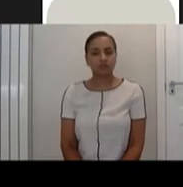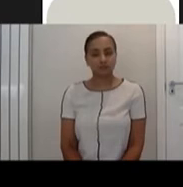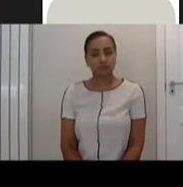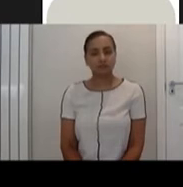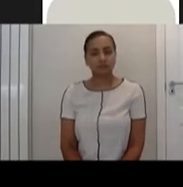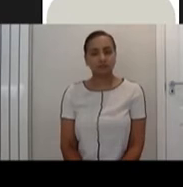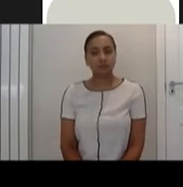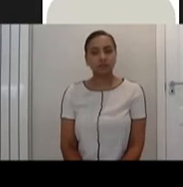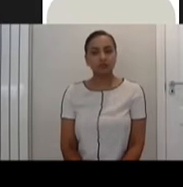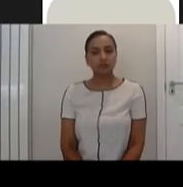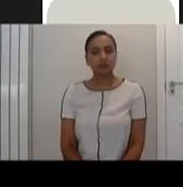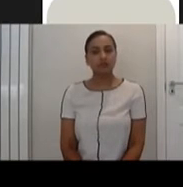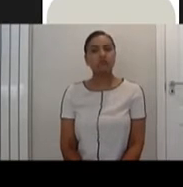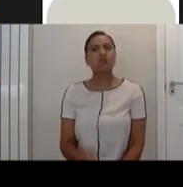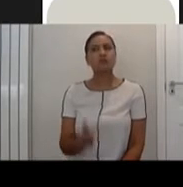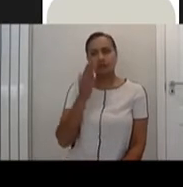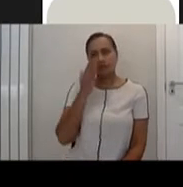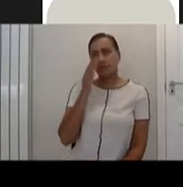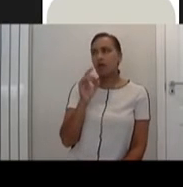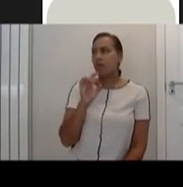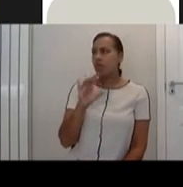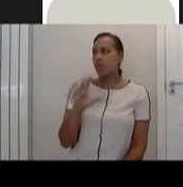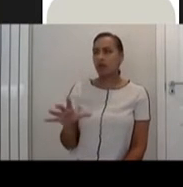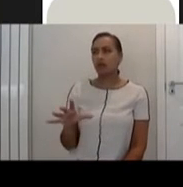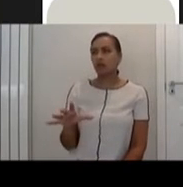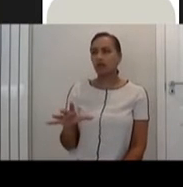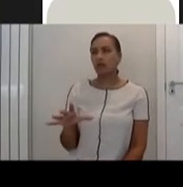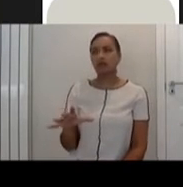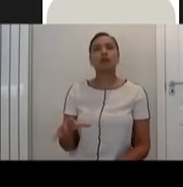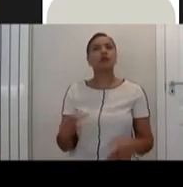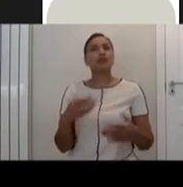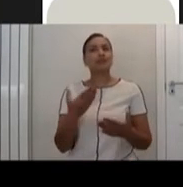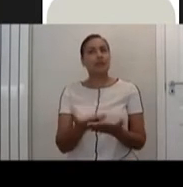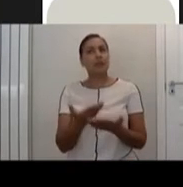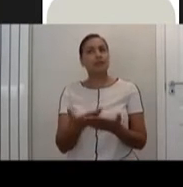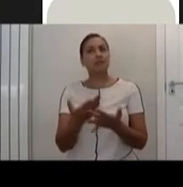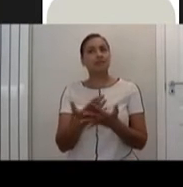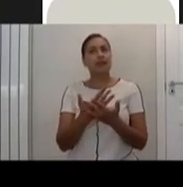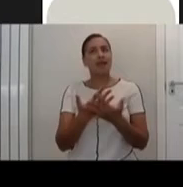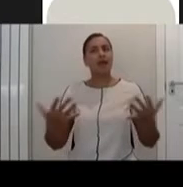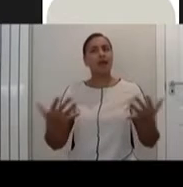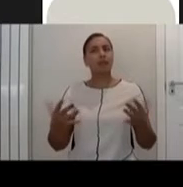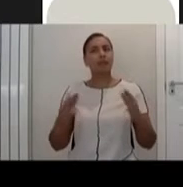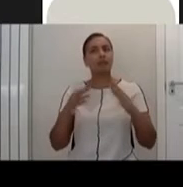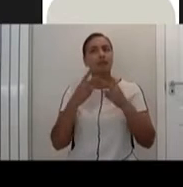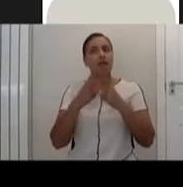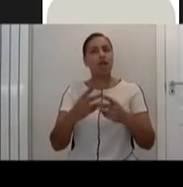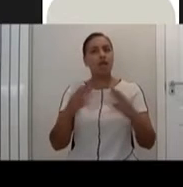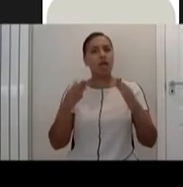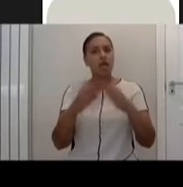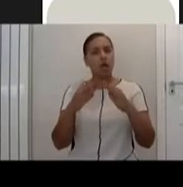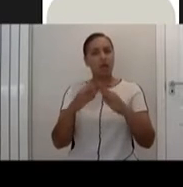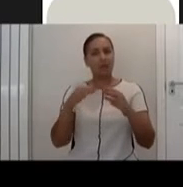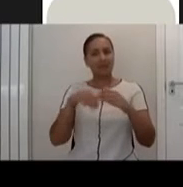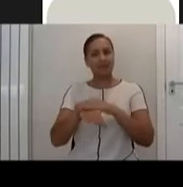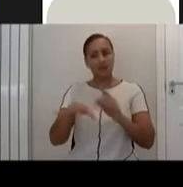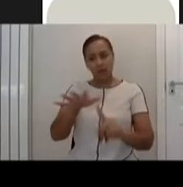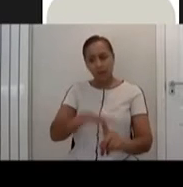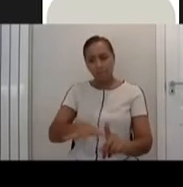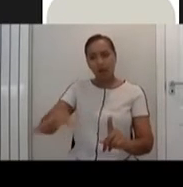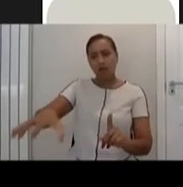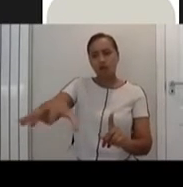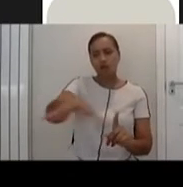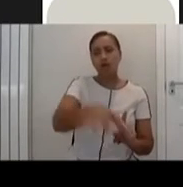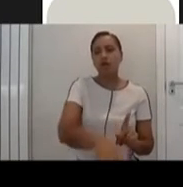is it seems to be proportionate to the number of care homes that exist in a given area.